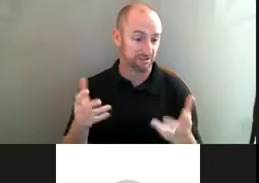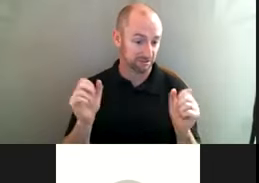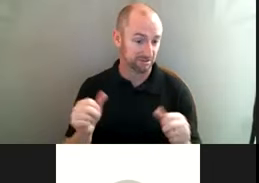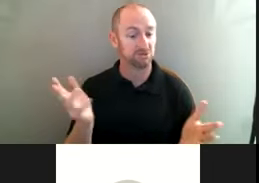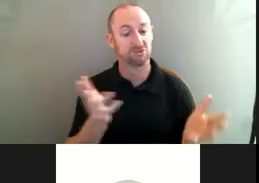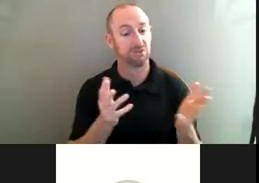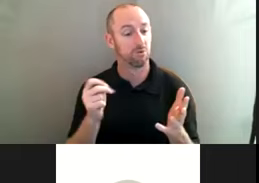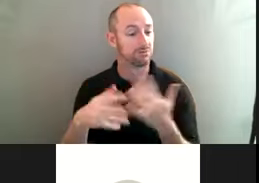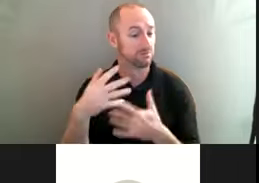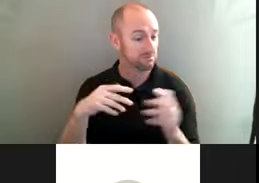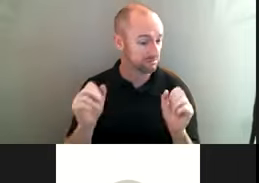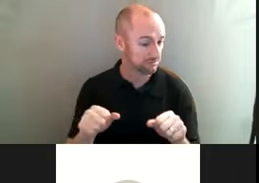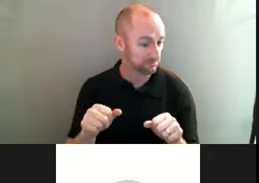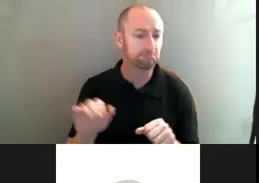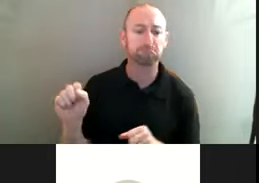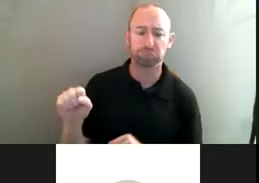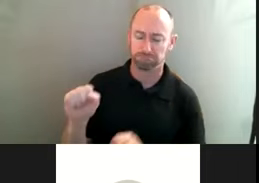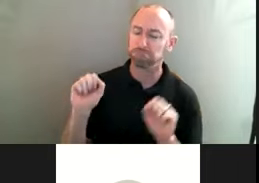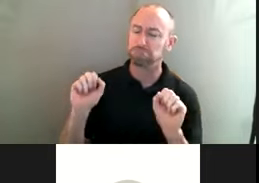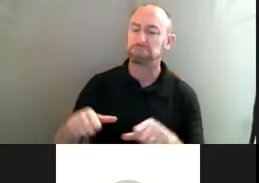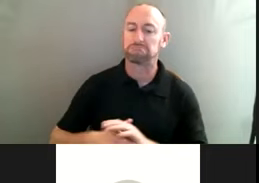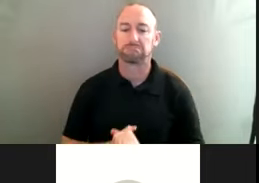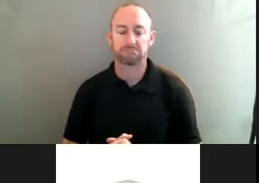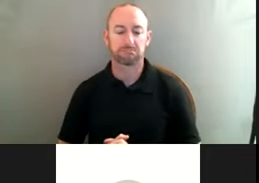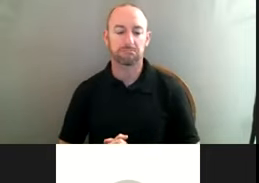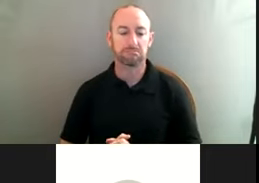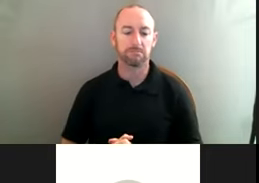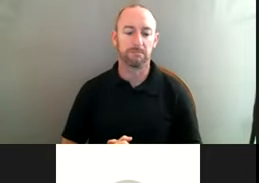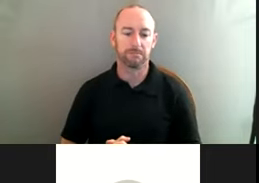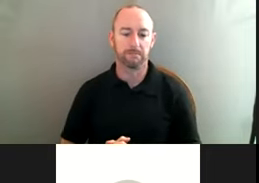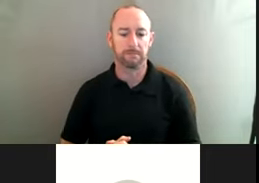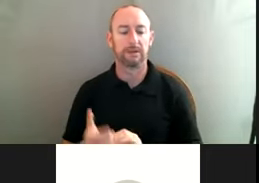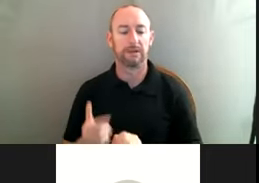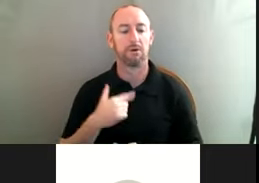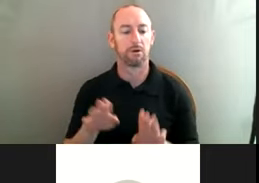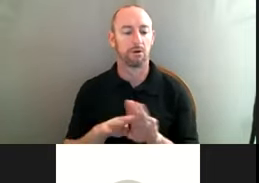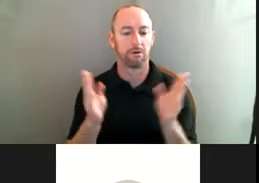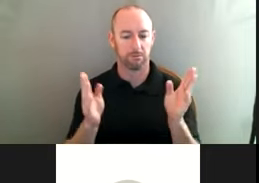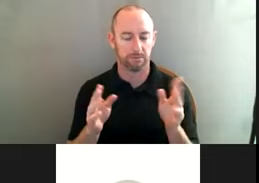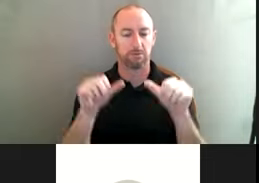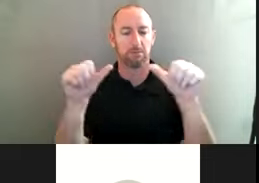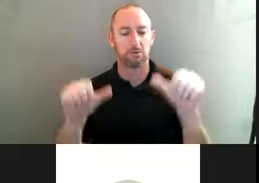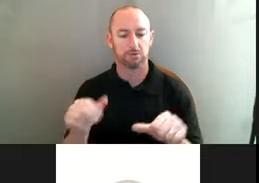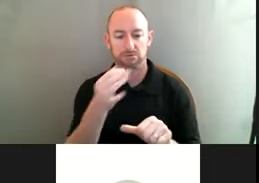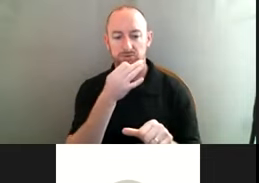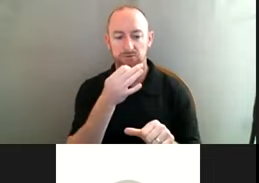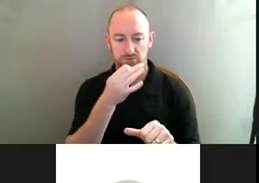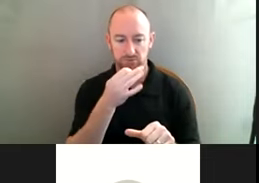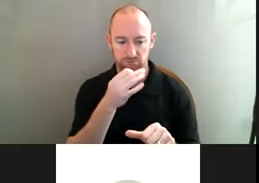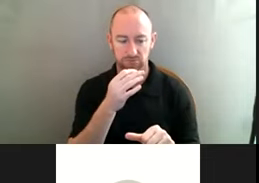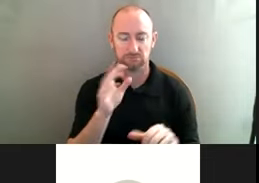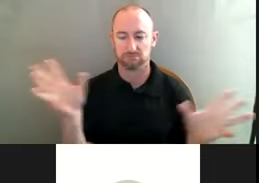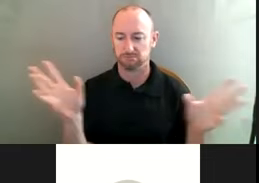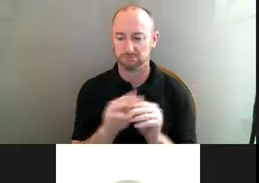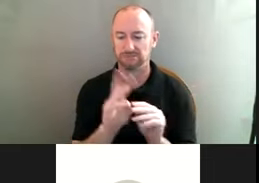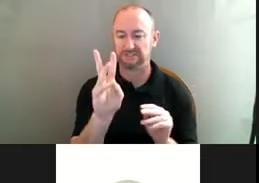or socialize as well? Yeah. Okay. So I'll open the posters here in a minute. There'll be